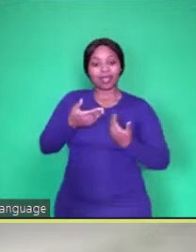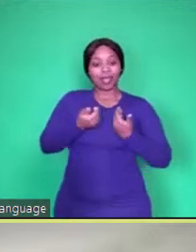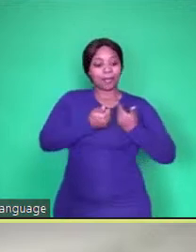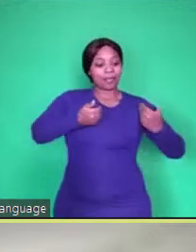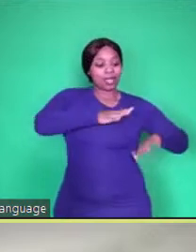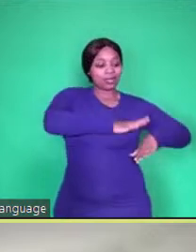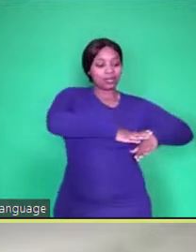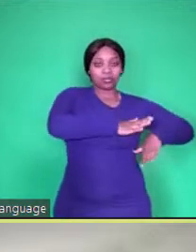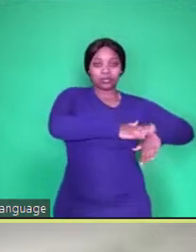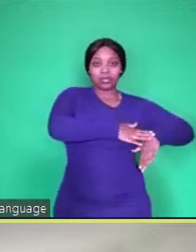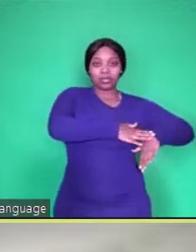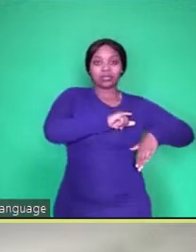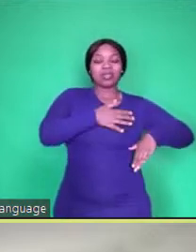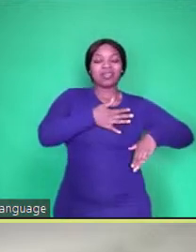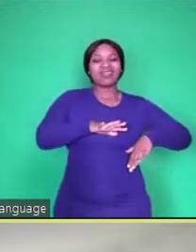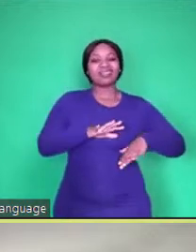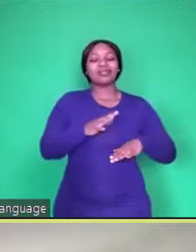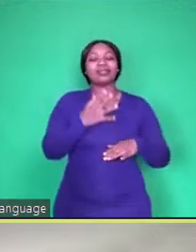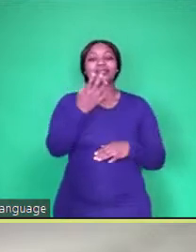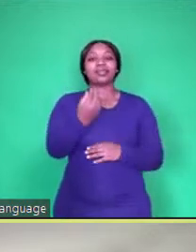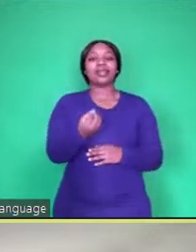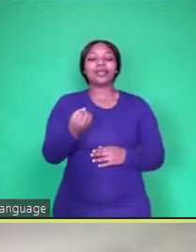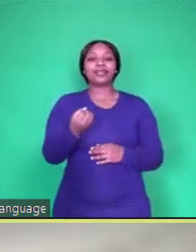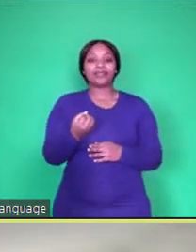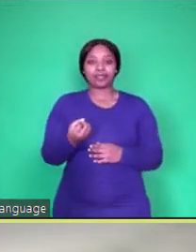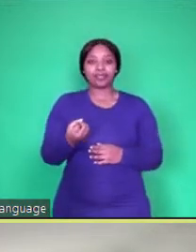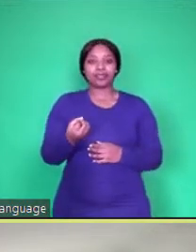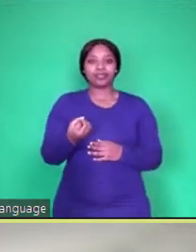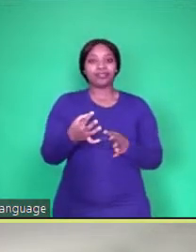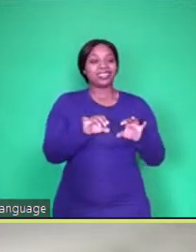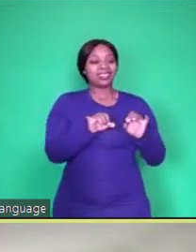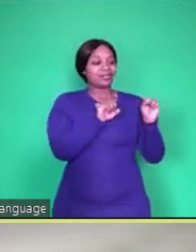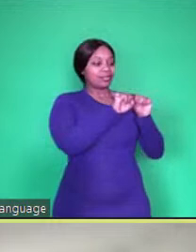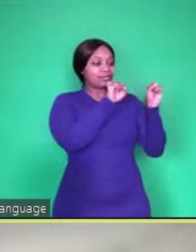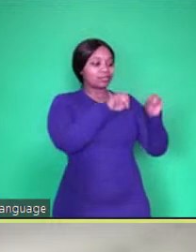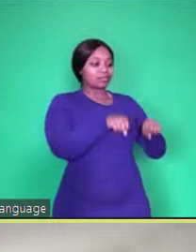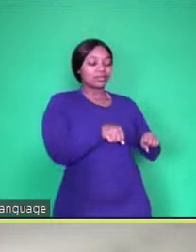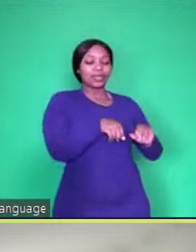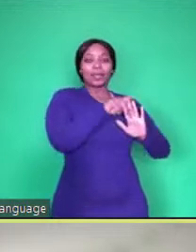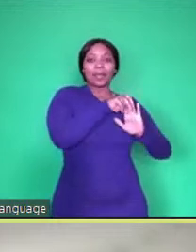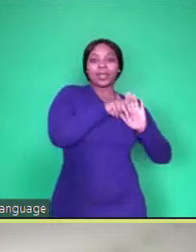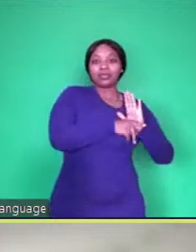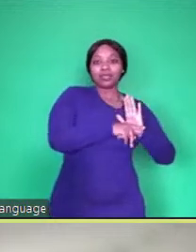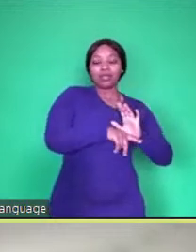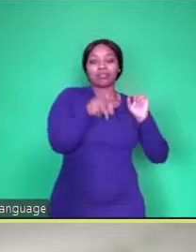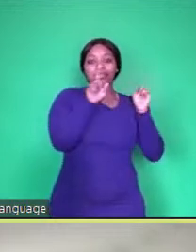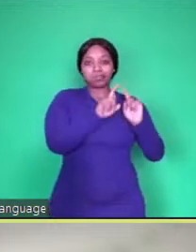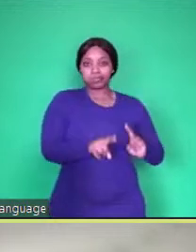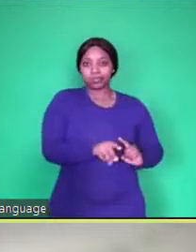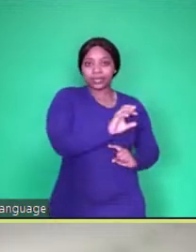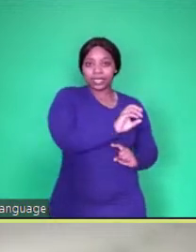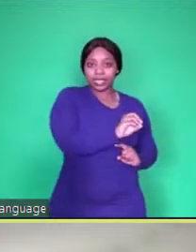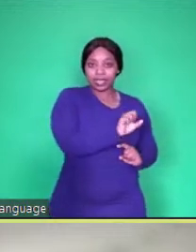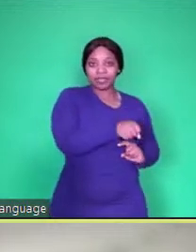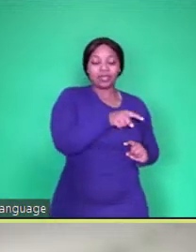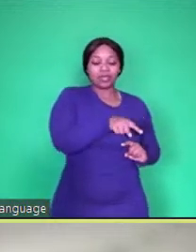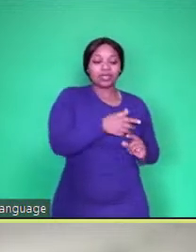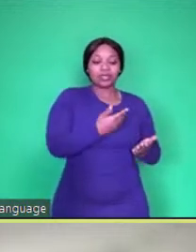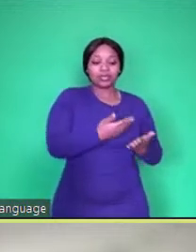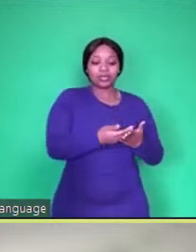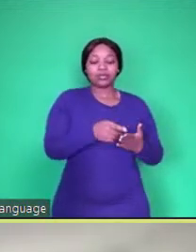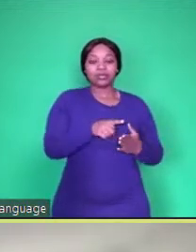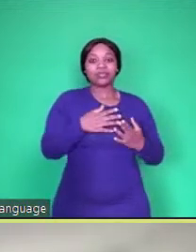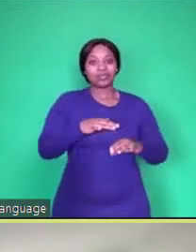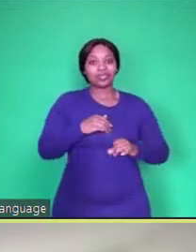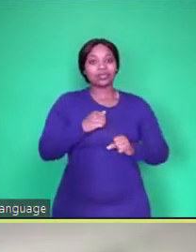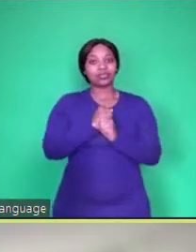place various forms of spatial policy that exacerbated and amplified